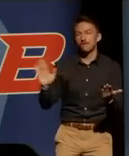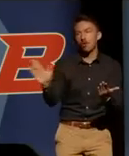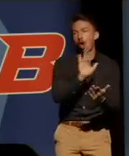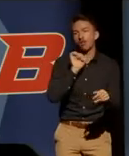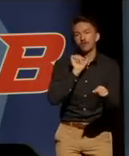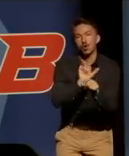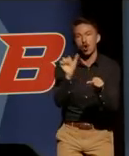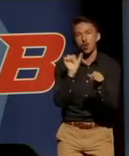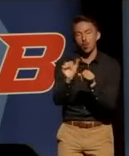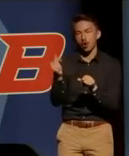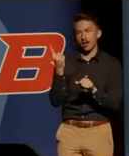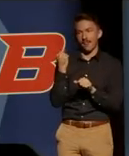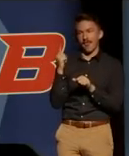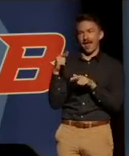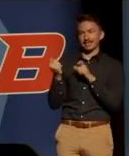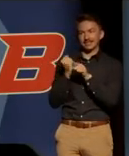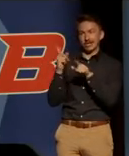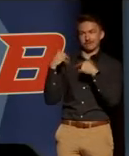this last year.